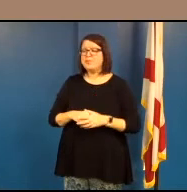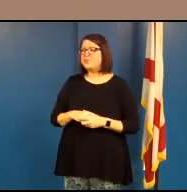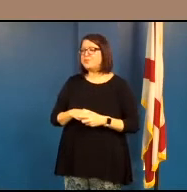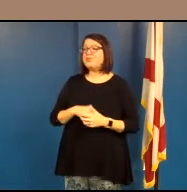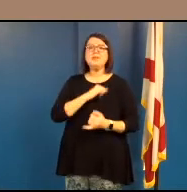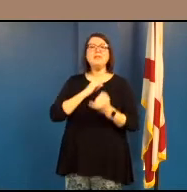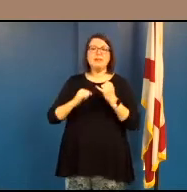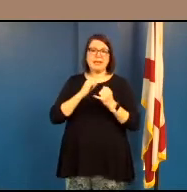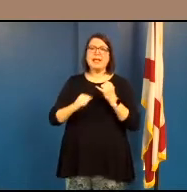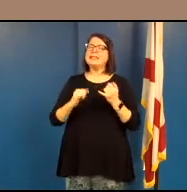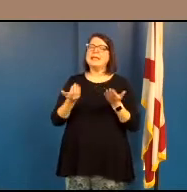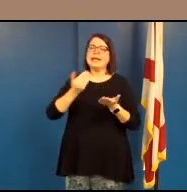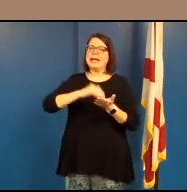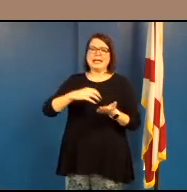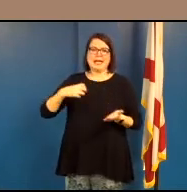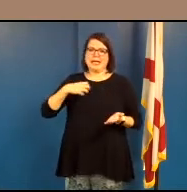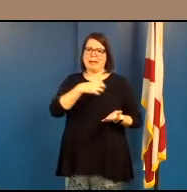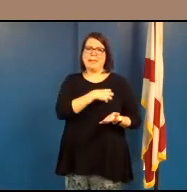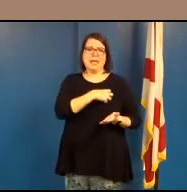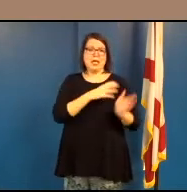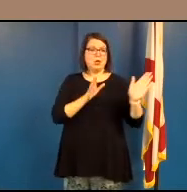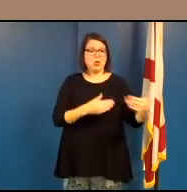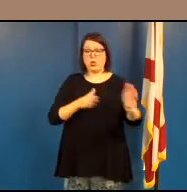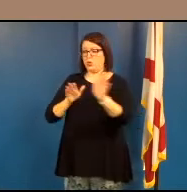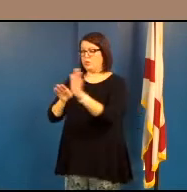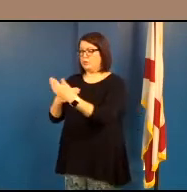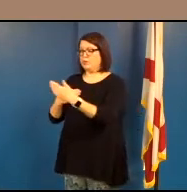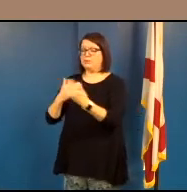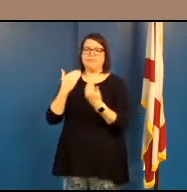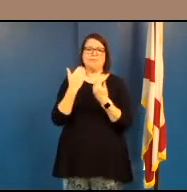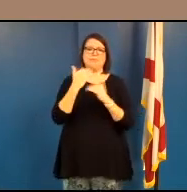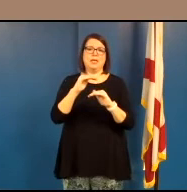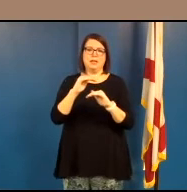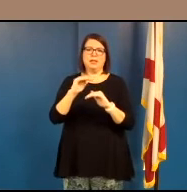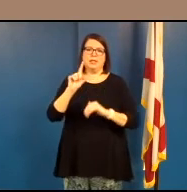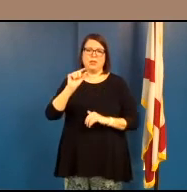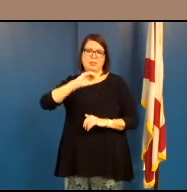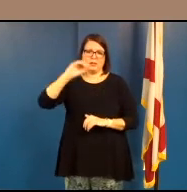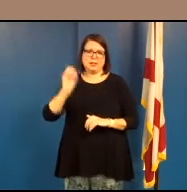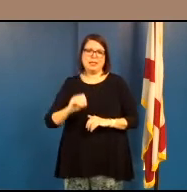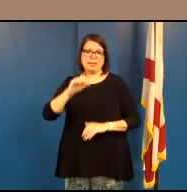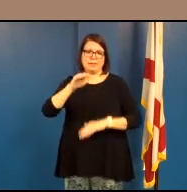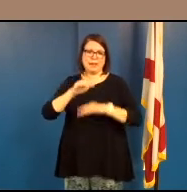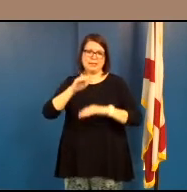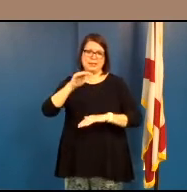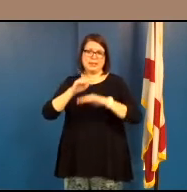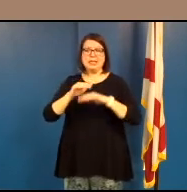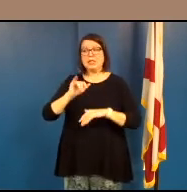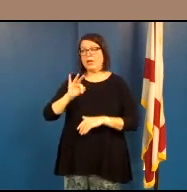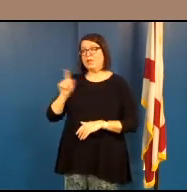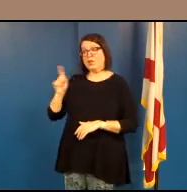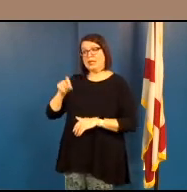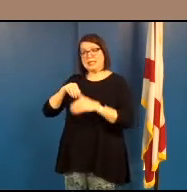capacity to committee rooms, 20%, that's what I'm hearing. So there will be if you need to get in there to testify, the